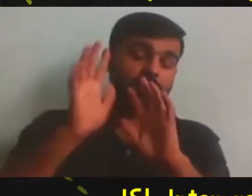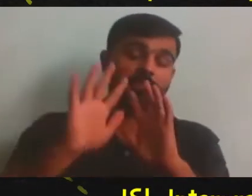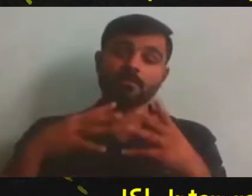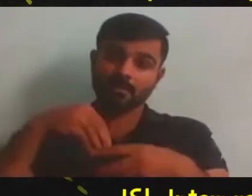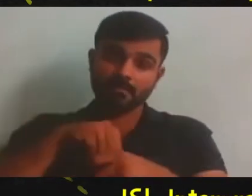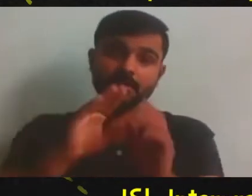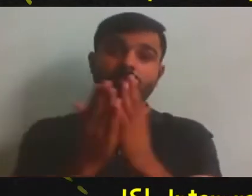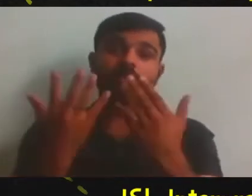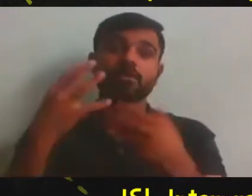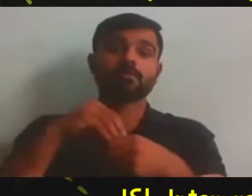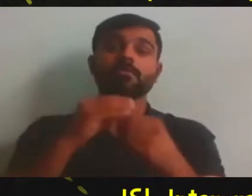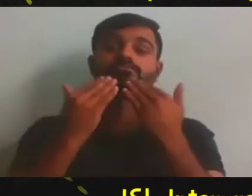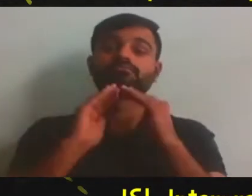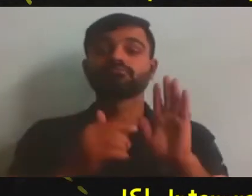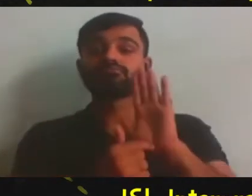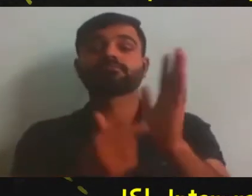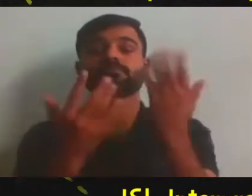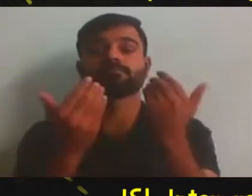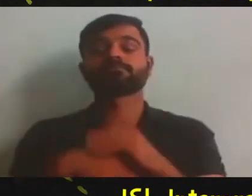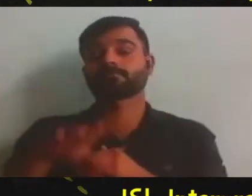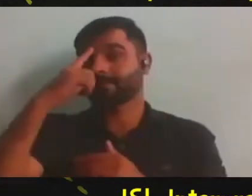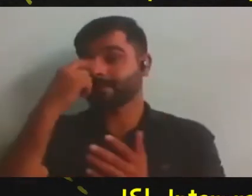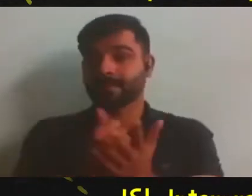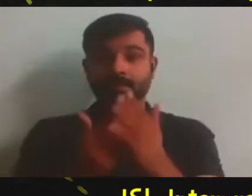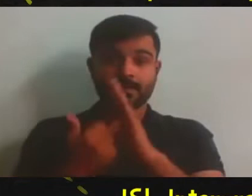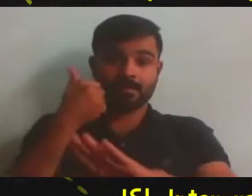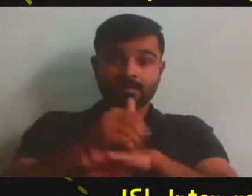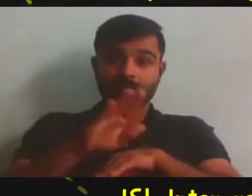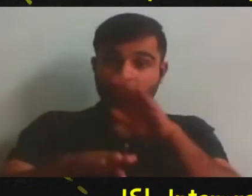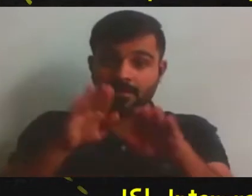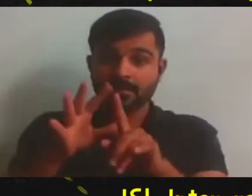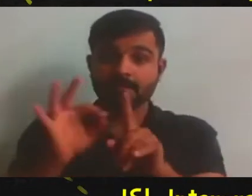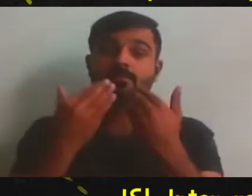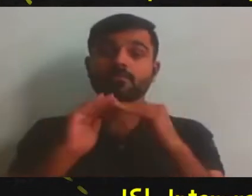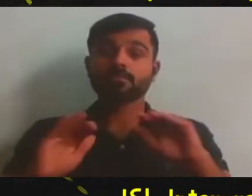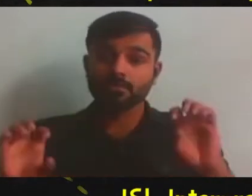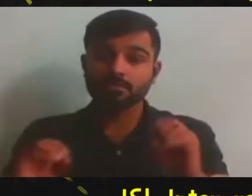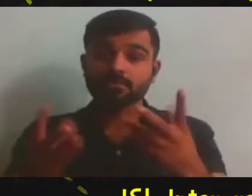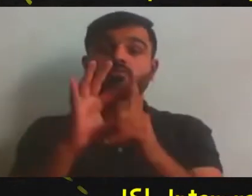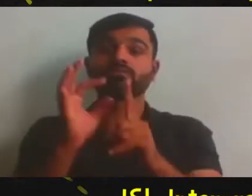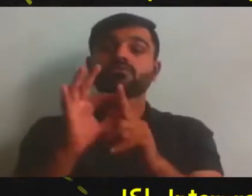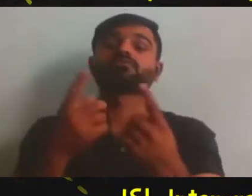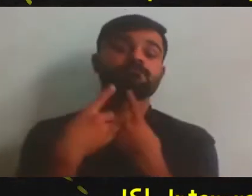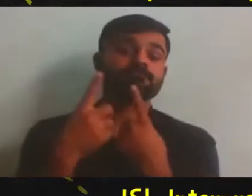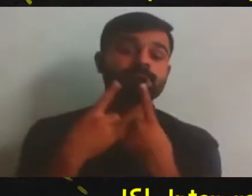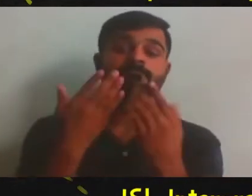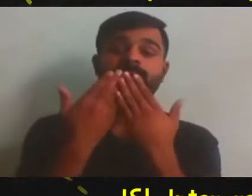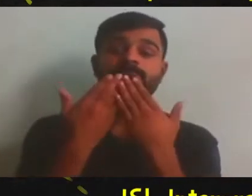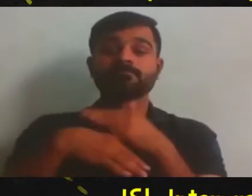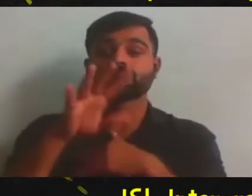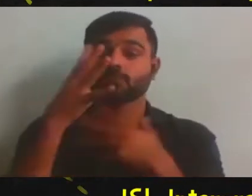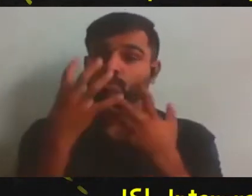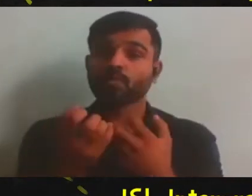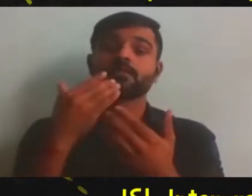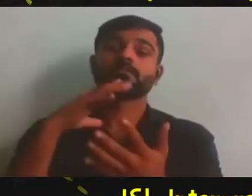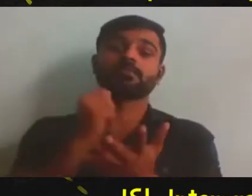represent all children. When we decided to step out of the way and let children literally do the talking in this book, we wanted to make sure we